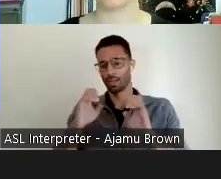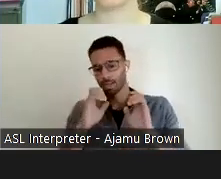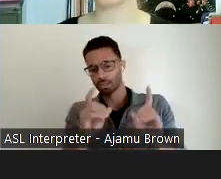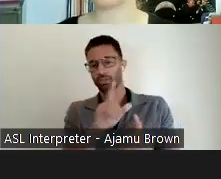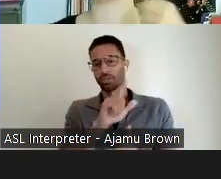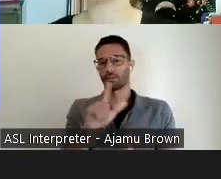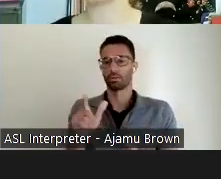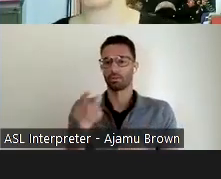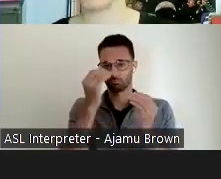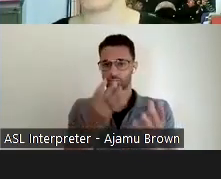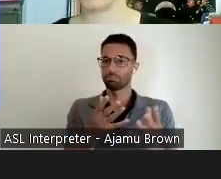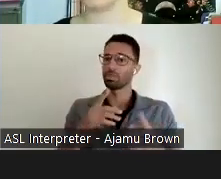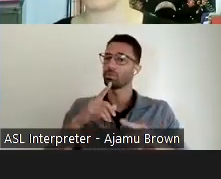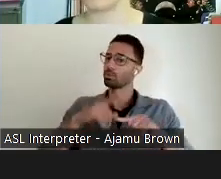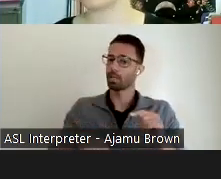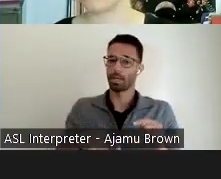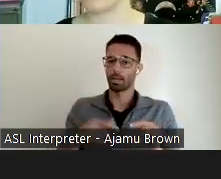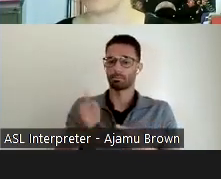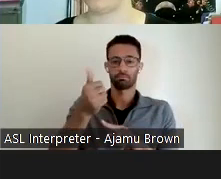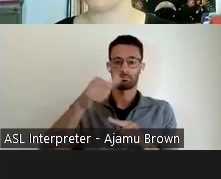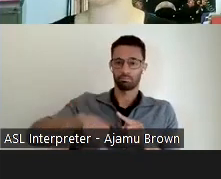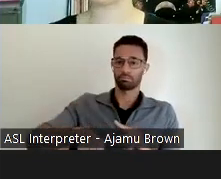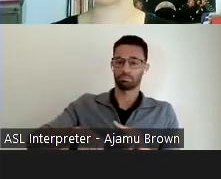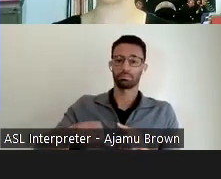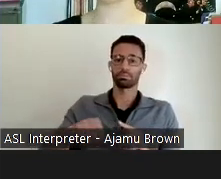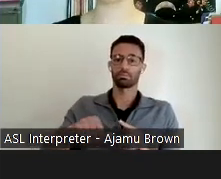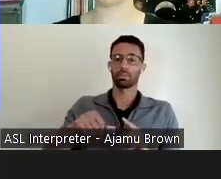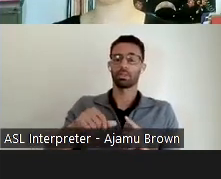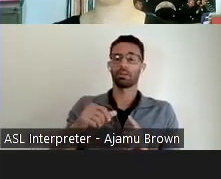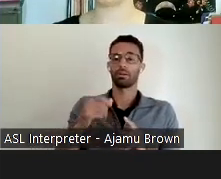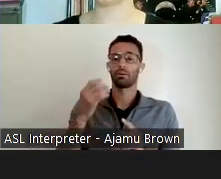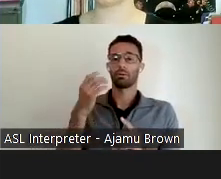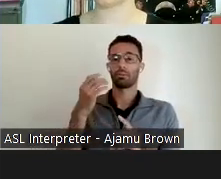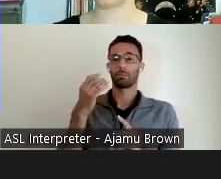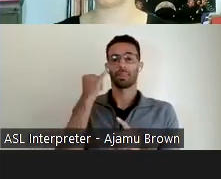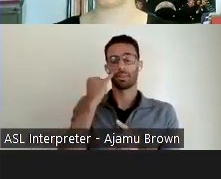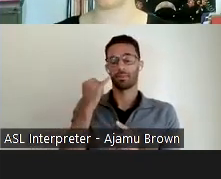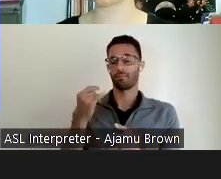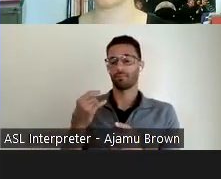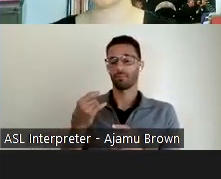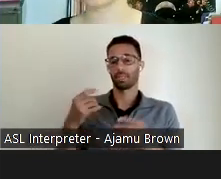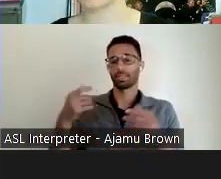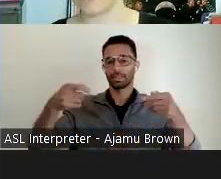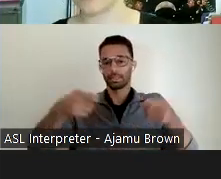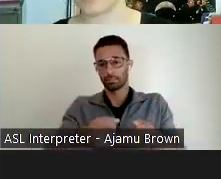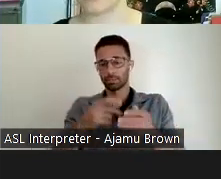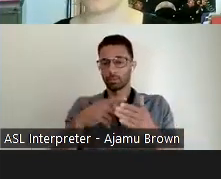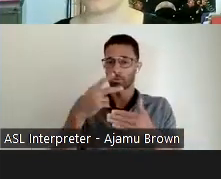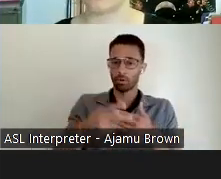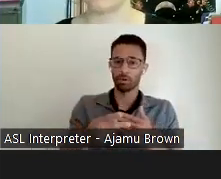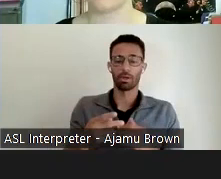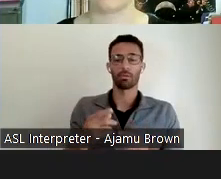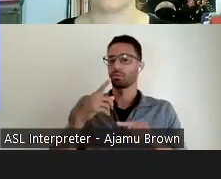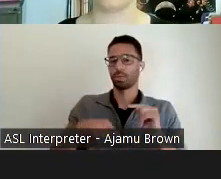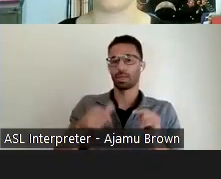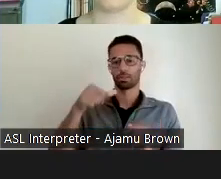them, you know, you can't tell someone that you won't accept money from a local pilot, a subsidy like ours, or from the housing